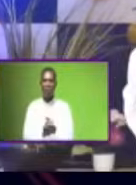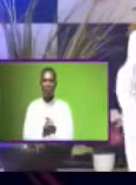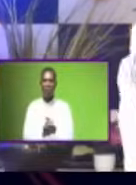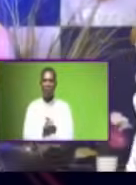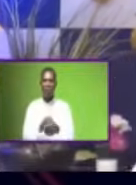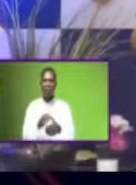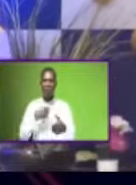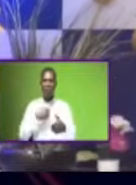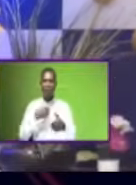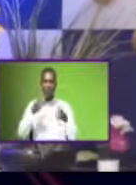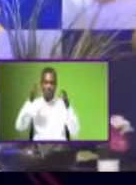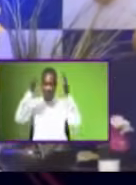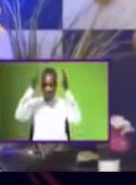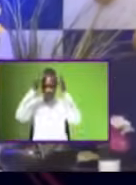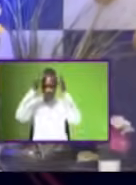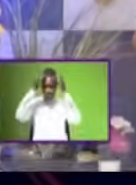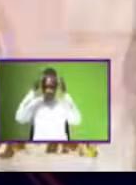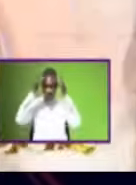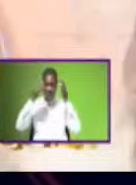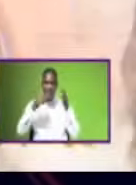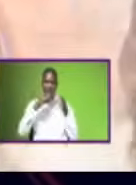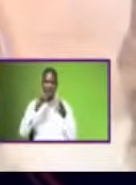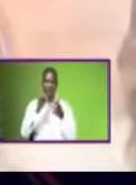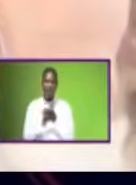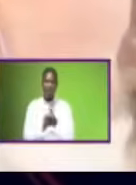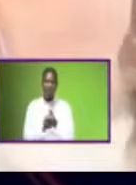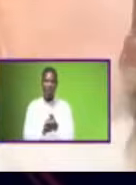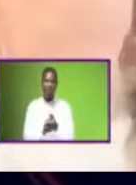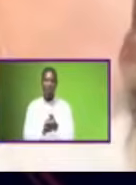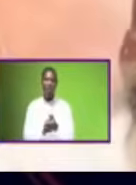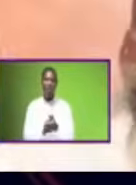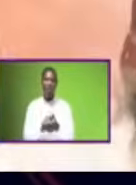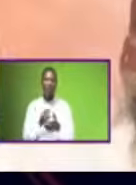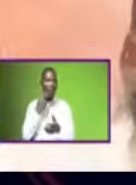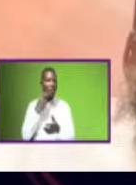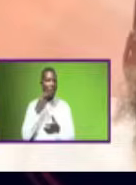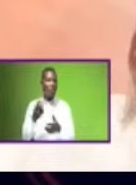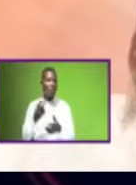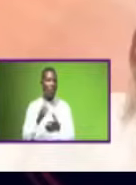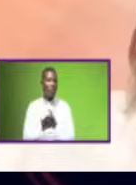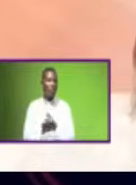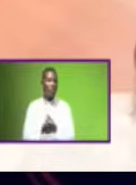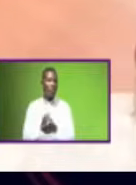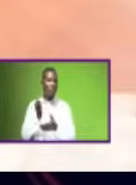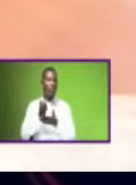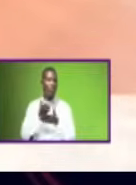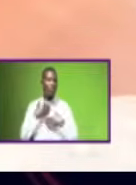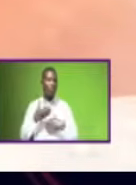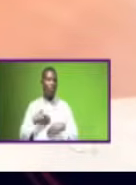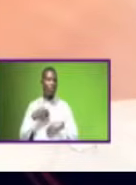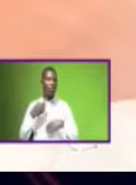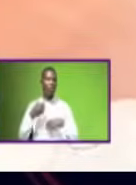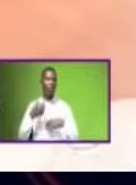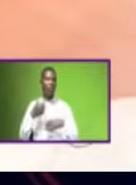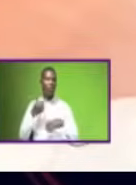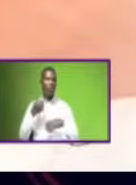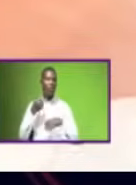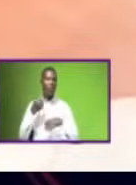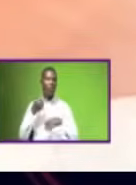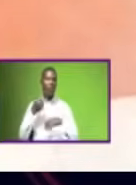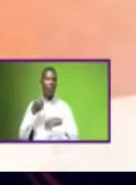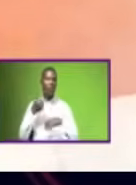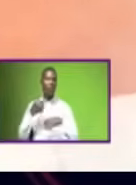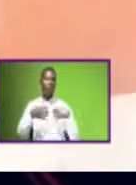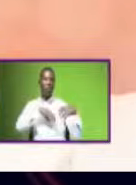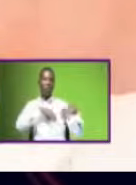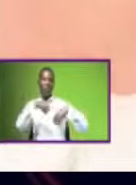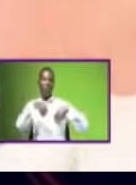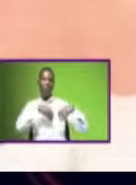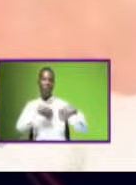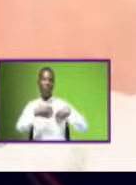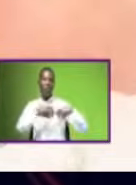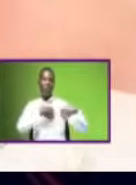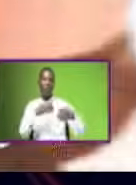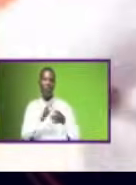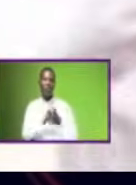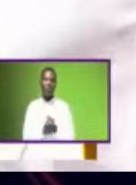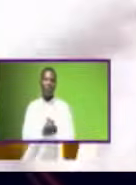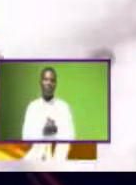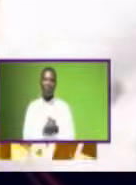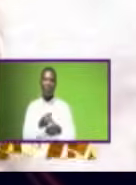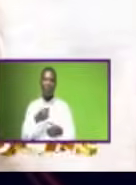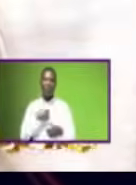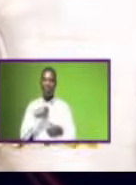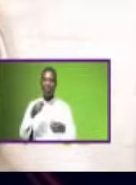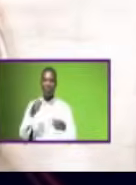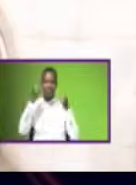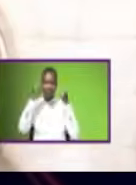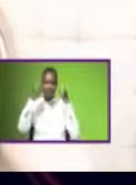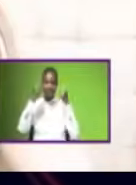once. Many ne didn't tell. So how come, upon all these accusations that I'm